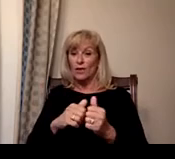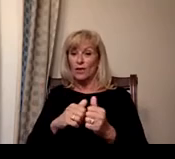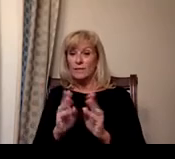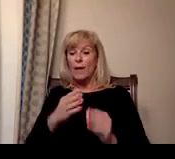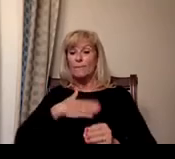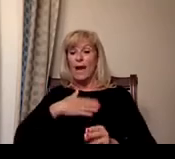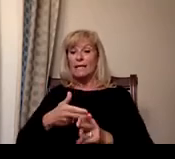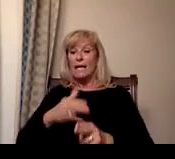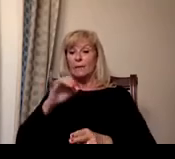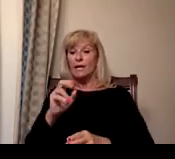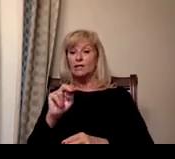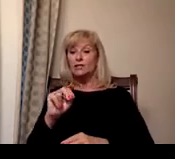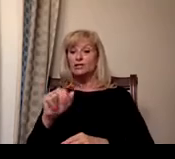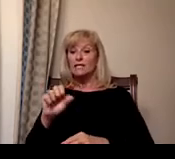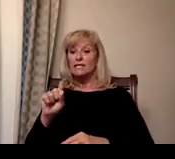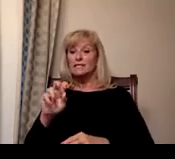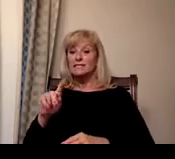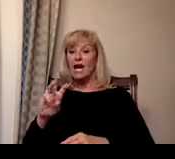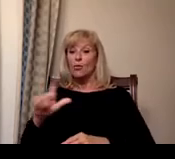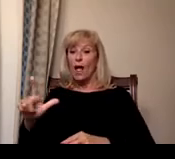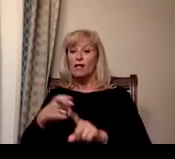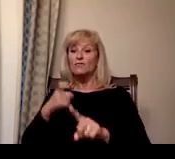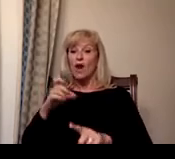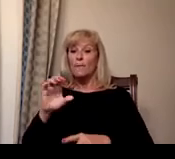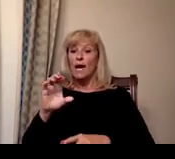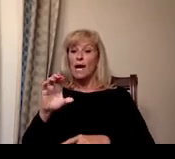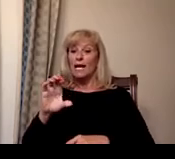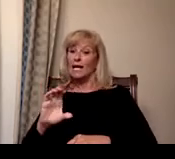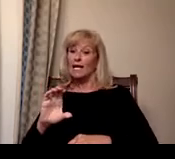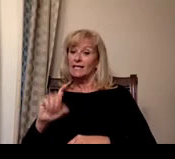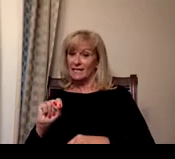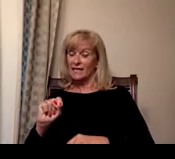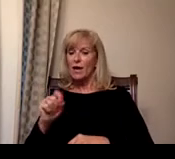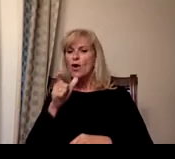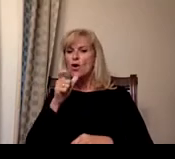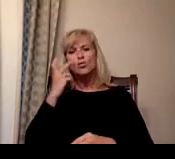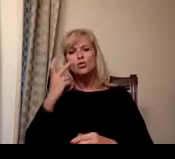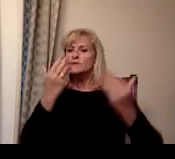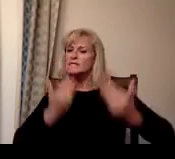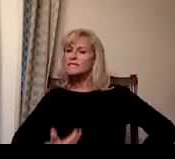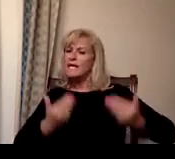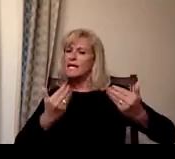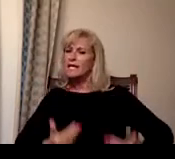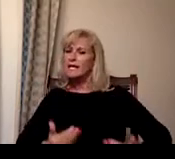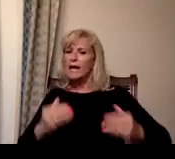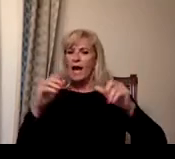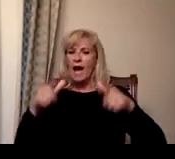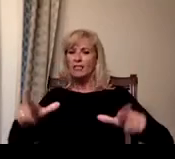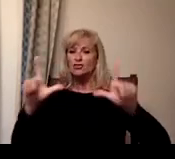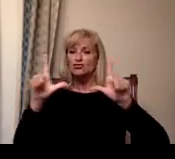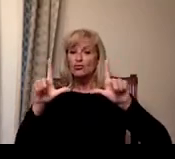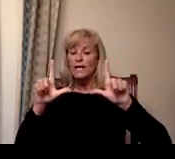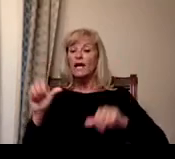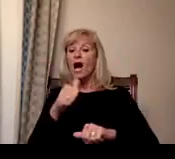Jenna Stockwell. I am from Connecticut, and who you see on the screen is another ViiV